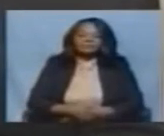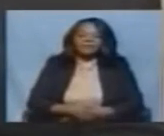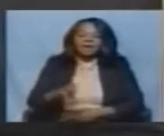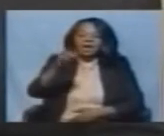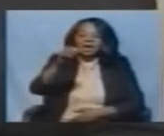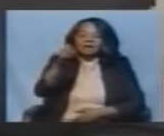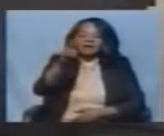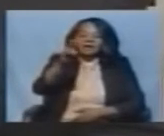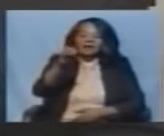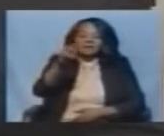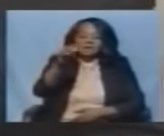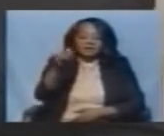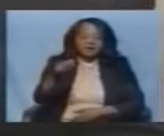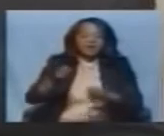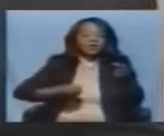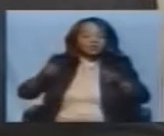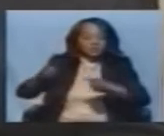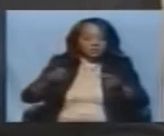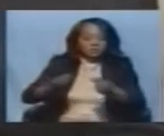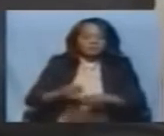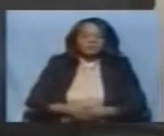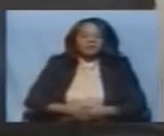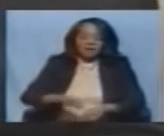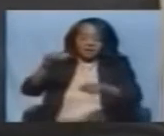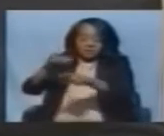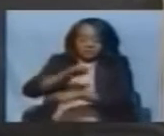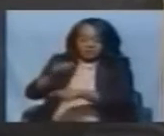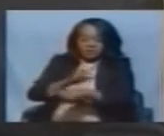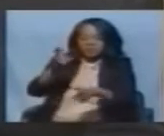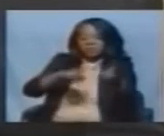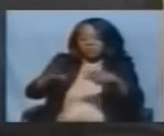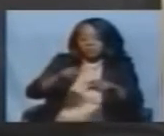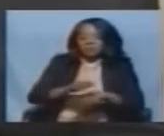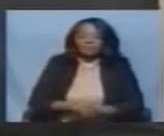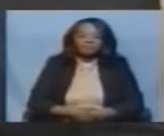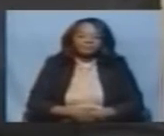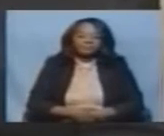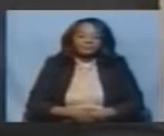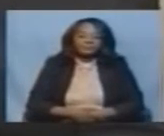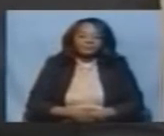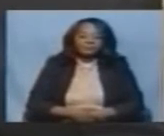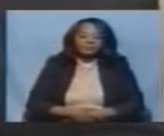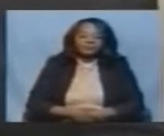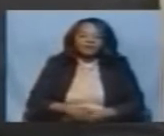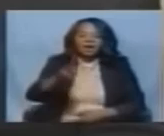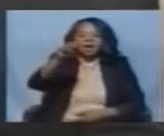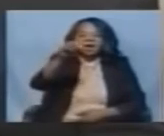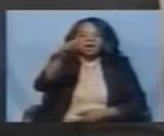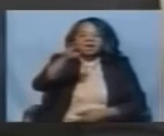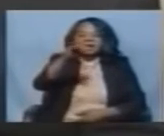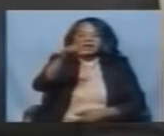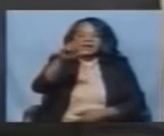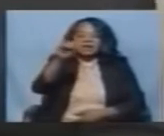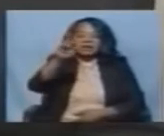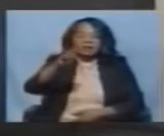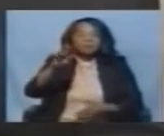controlled institutions, and they are training our people. We conduct also tailored programs. For instance, we